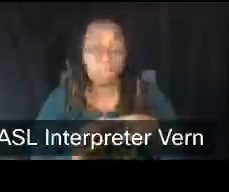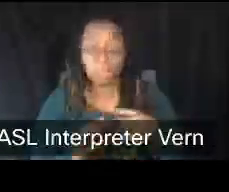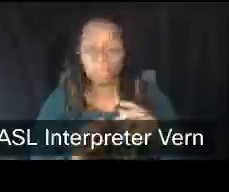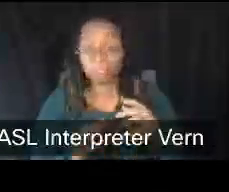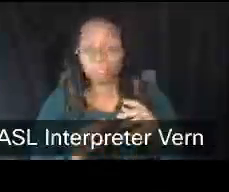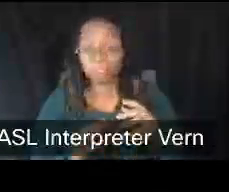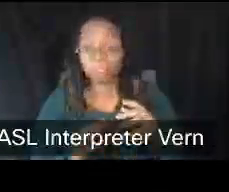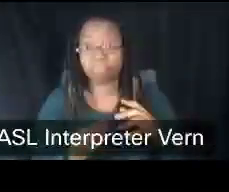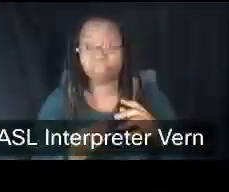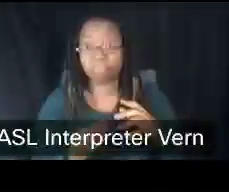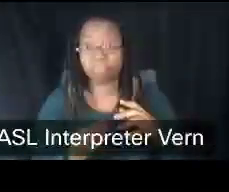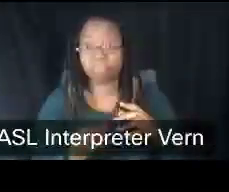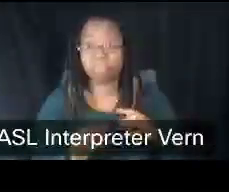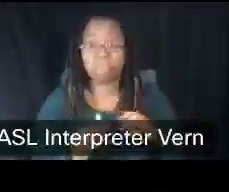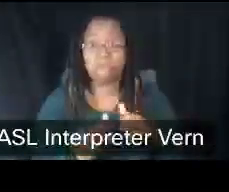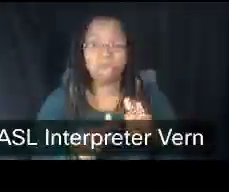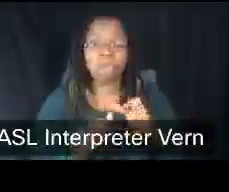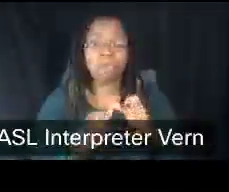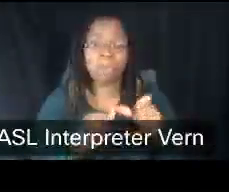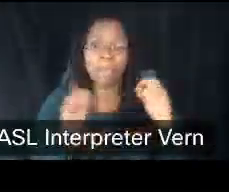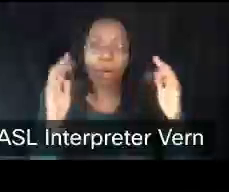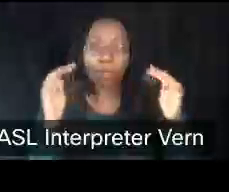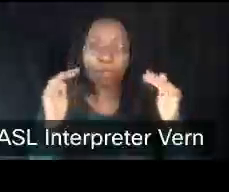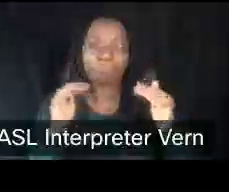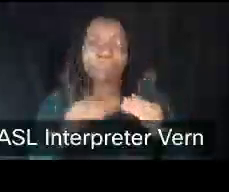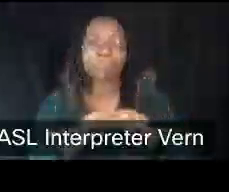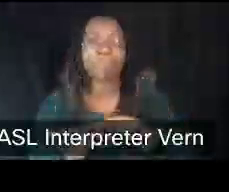how did you stay hopeful? Or